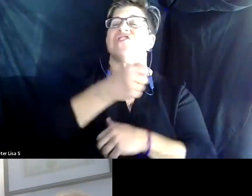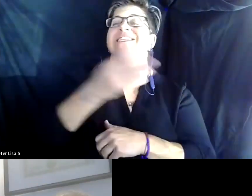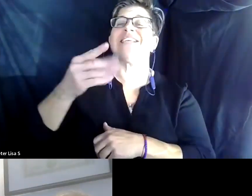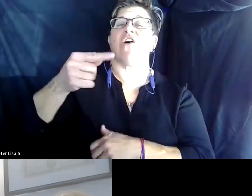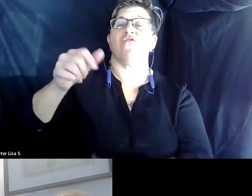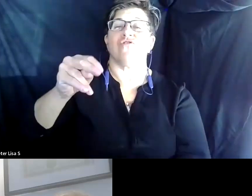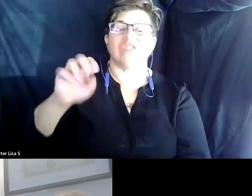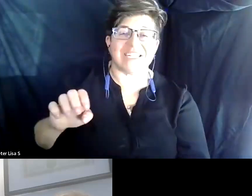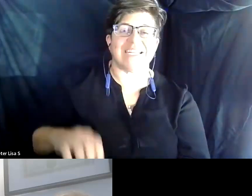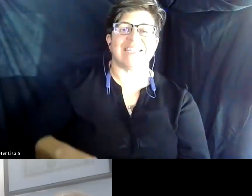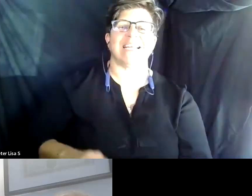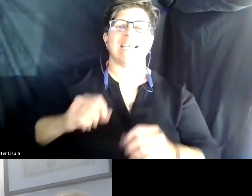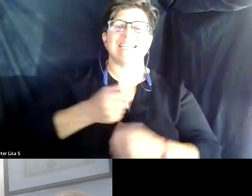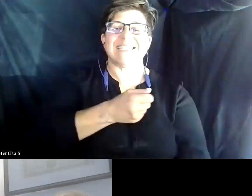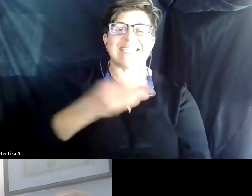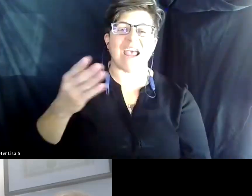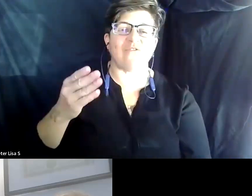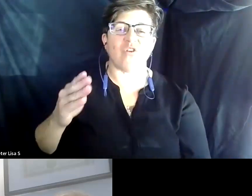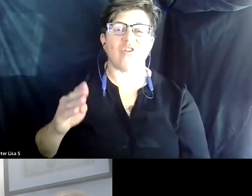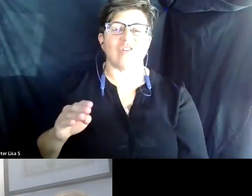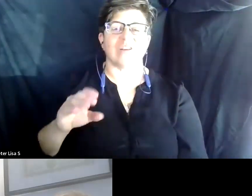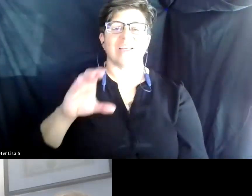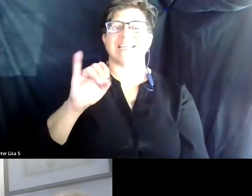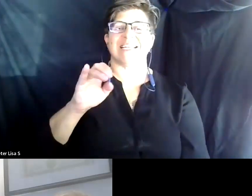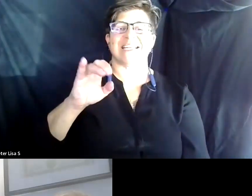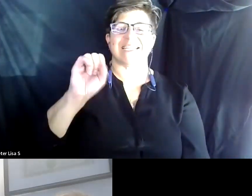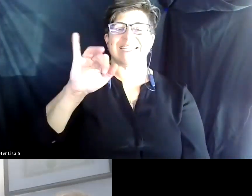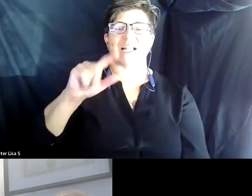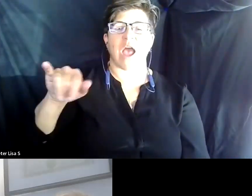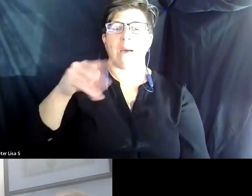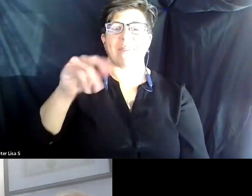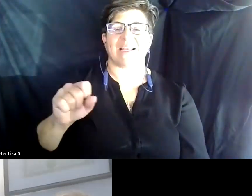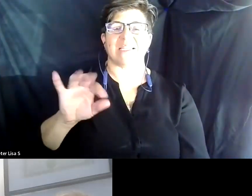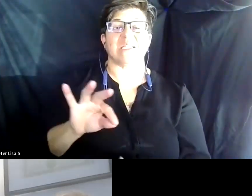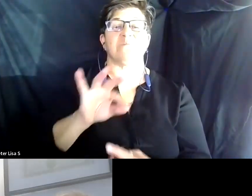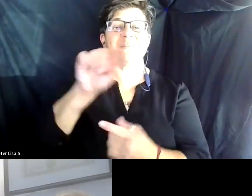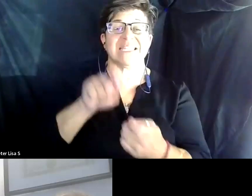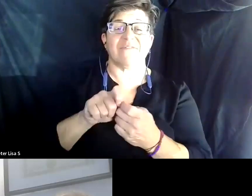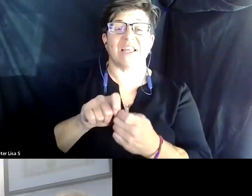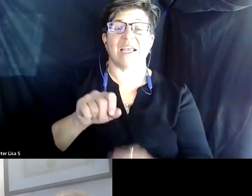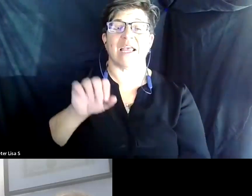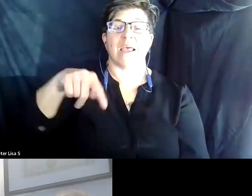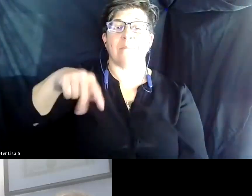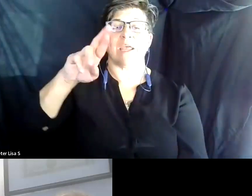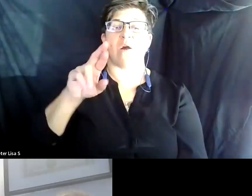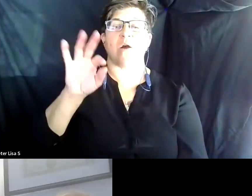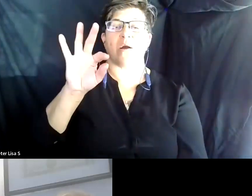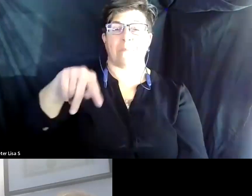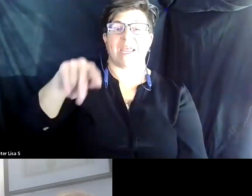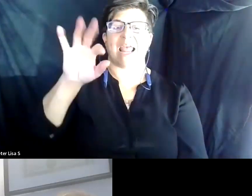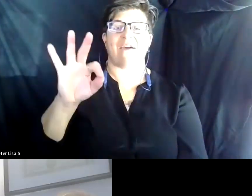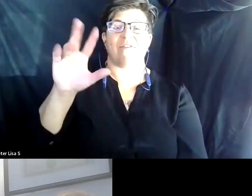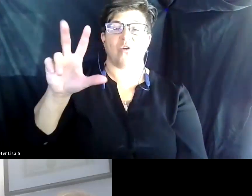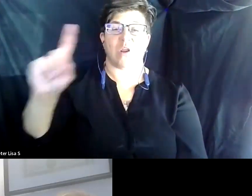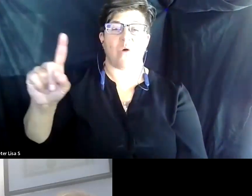several ciliopathies. Specifically the PRPF31, some of the drugs that we found may be applicable for